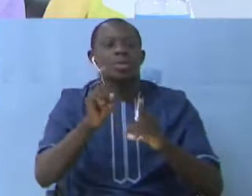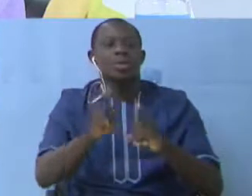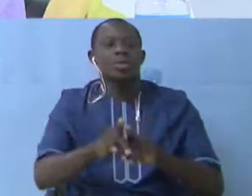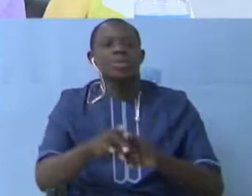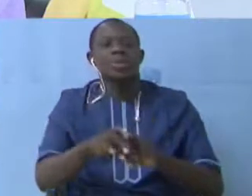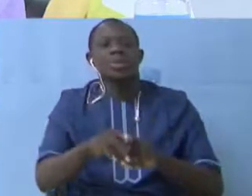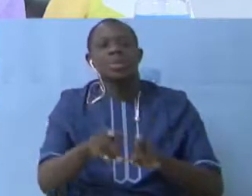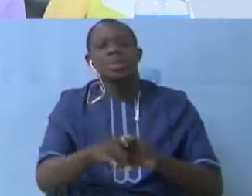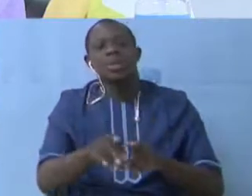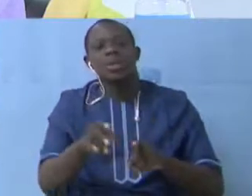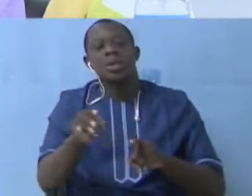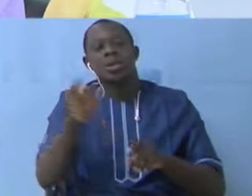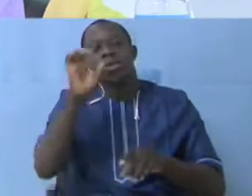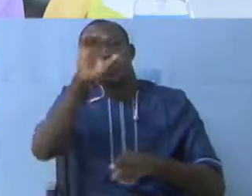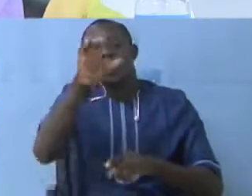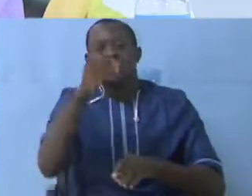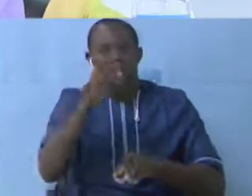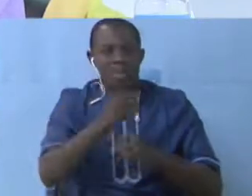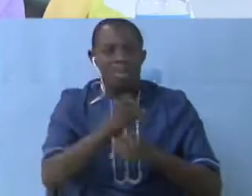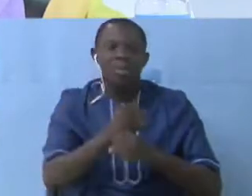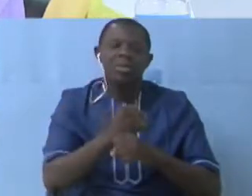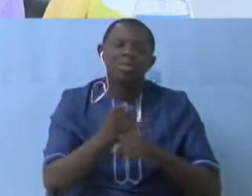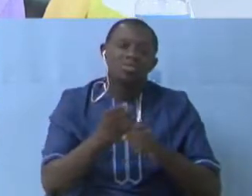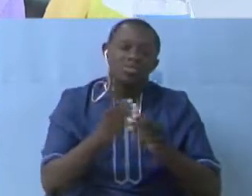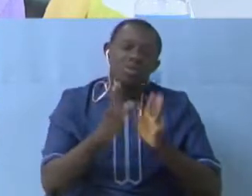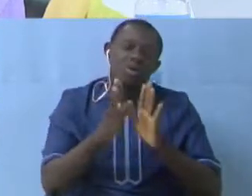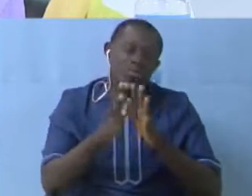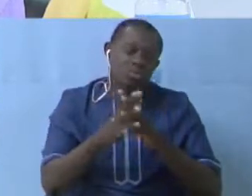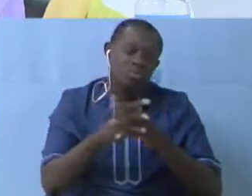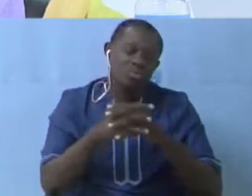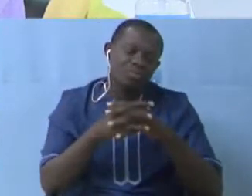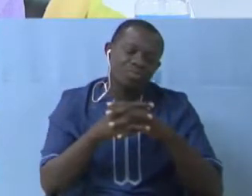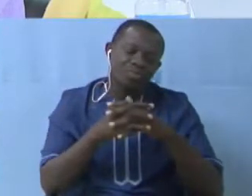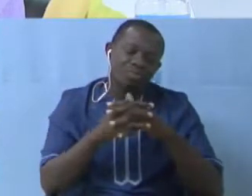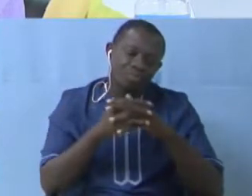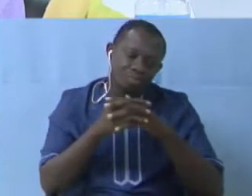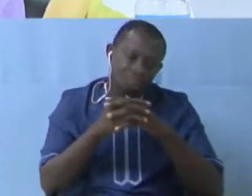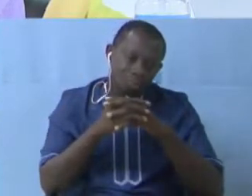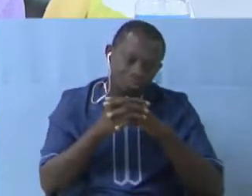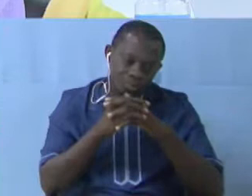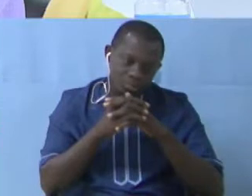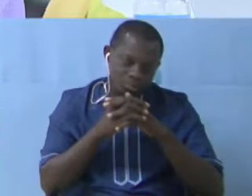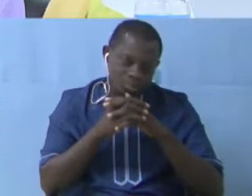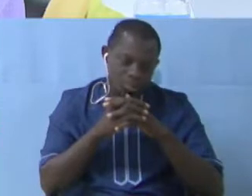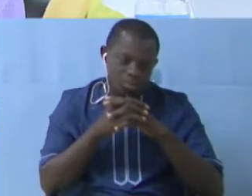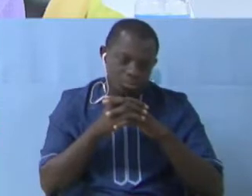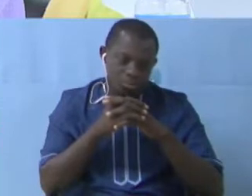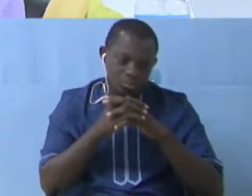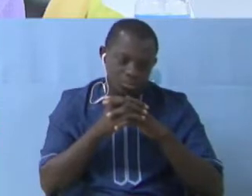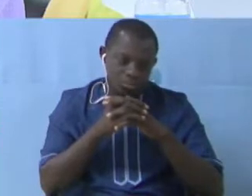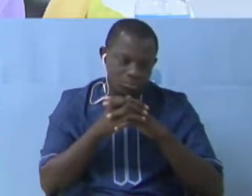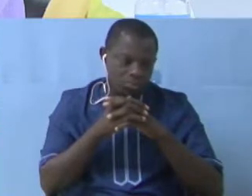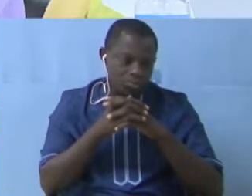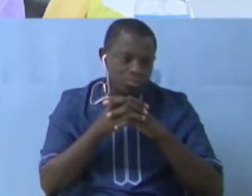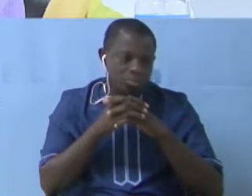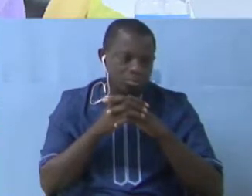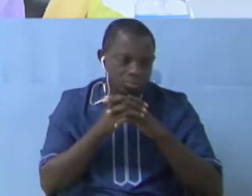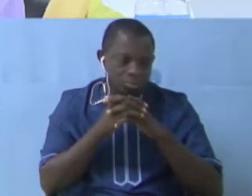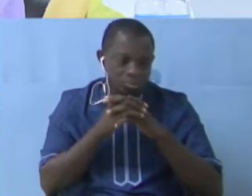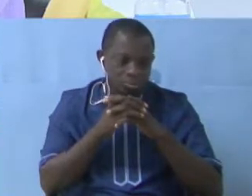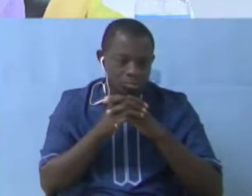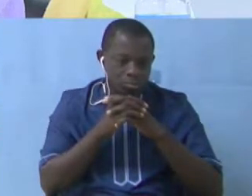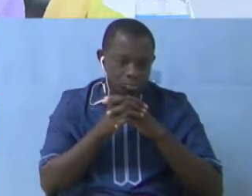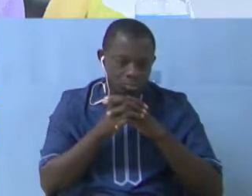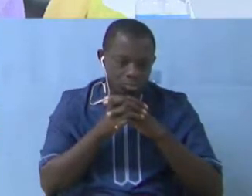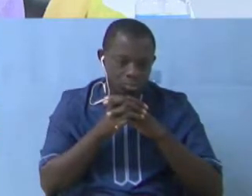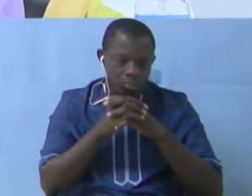ne ni jëloon na ko daal di ne pour nañu fexe yaatal nag seen toogaay mooy jamono bi ñu dugalee nag luwaay njàppandal boobu noonu state